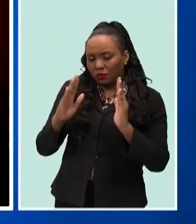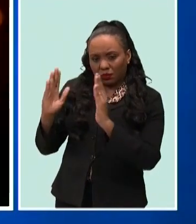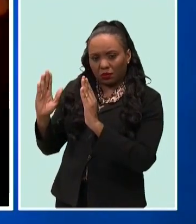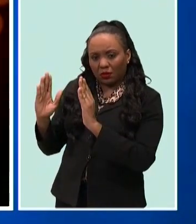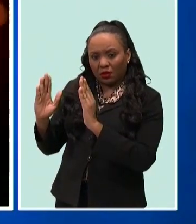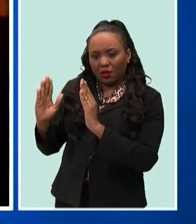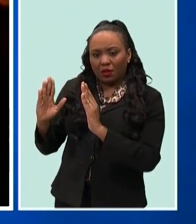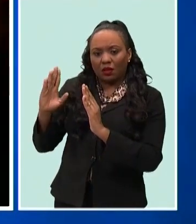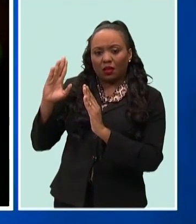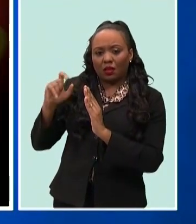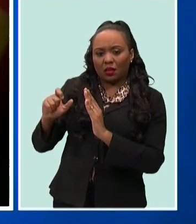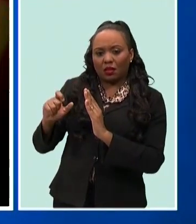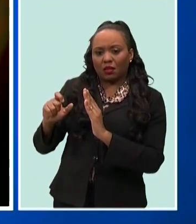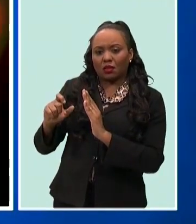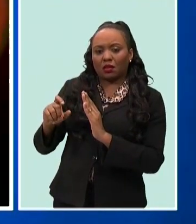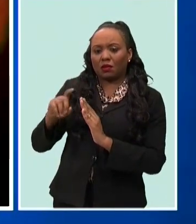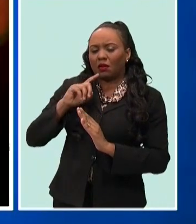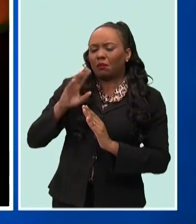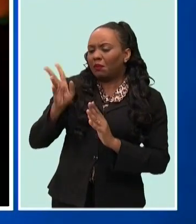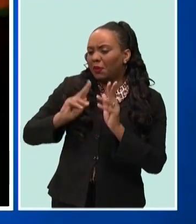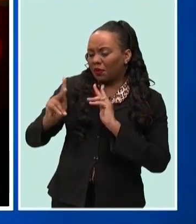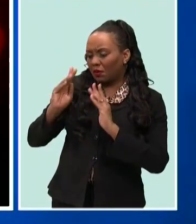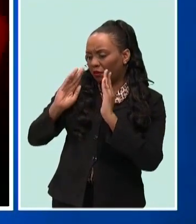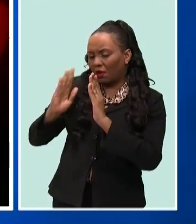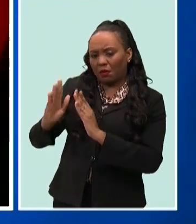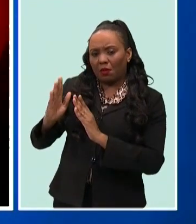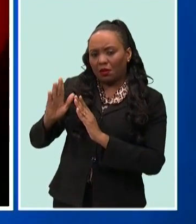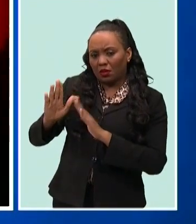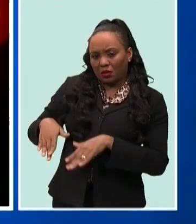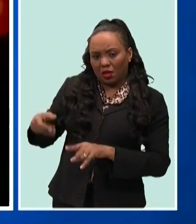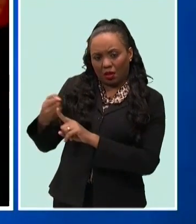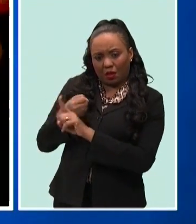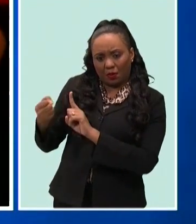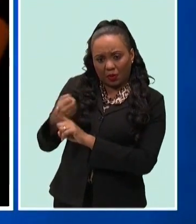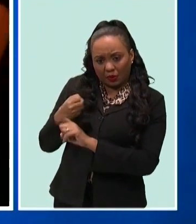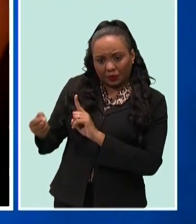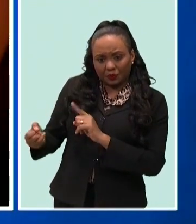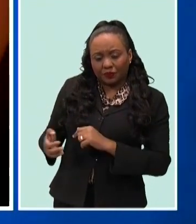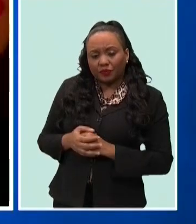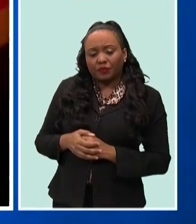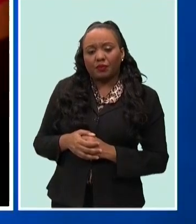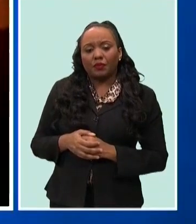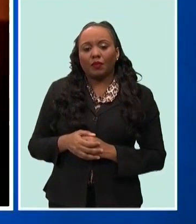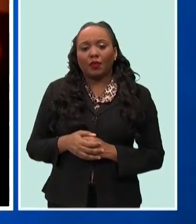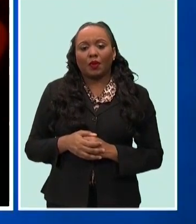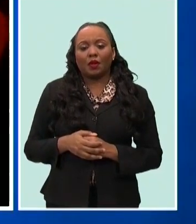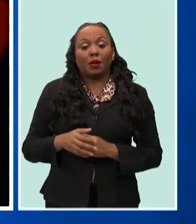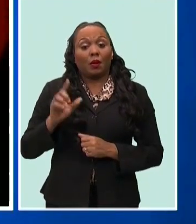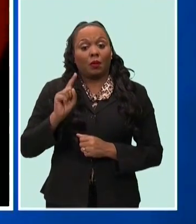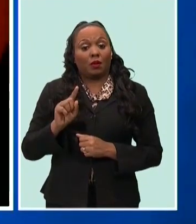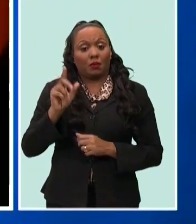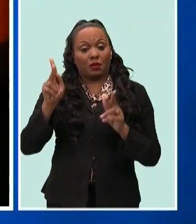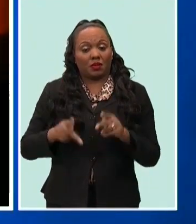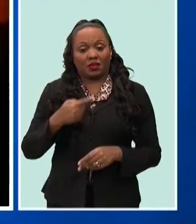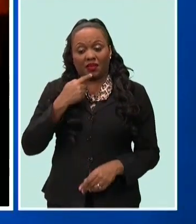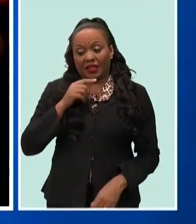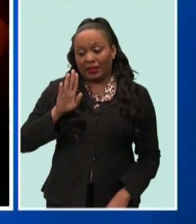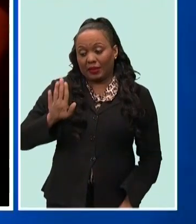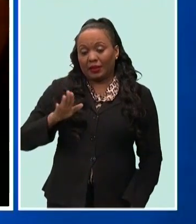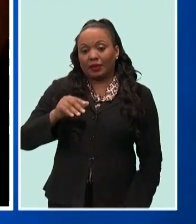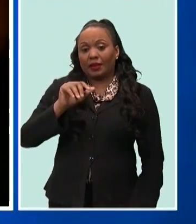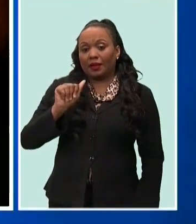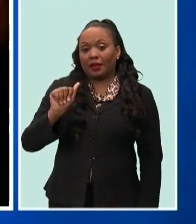her opinion, seem to have zeroed in on what appeared to be child abuse in the video. Deamore says, as an Anglican,